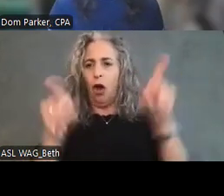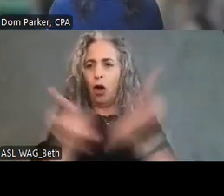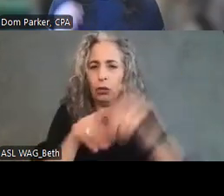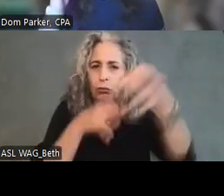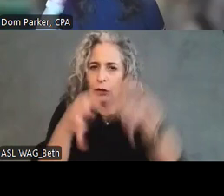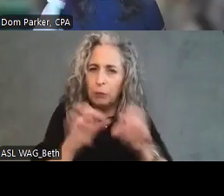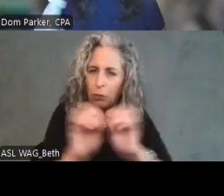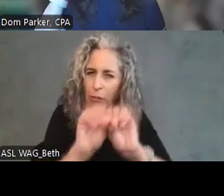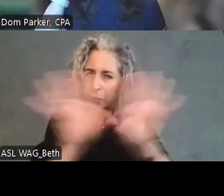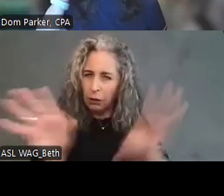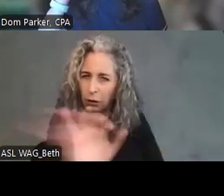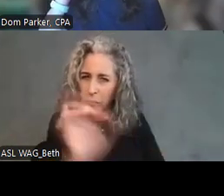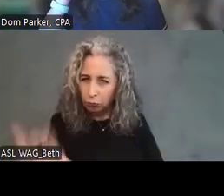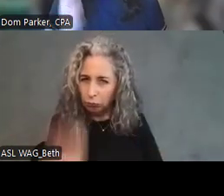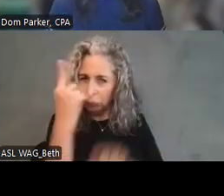as well.